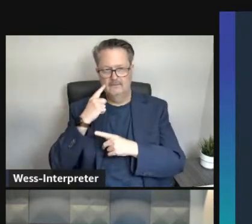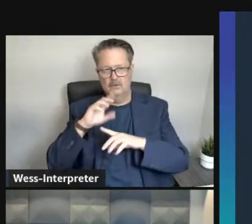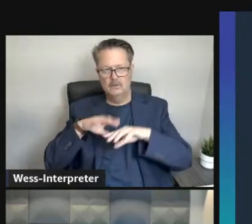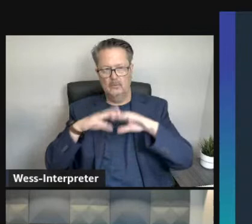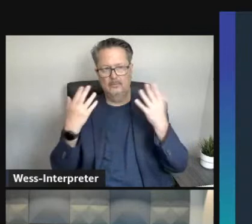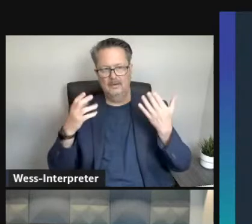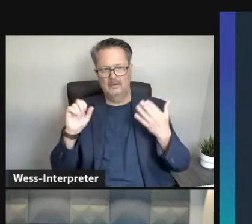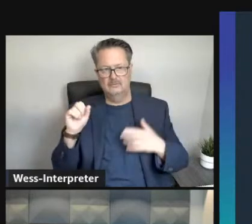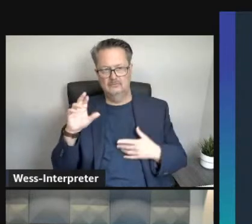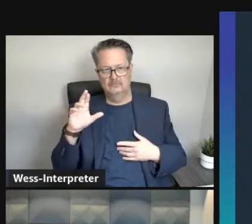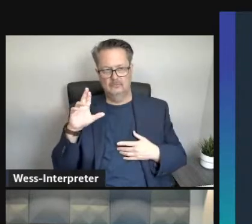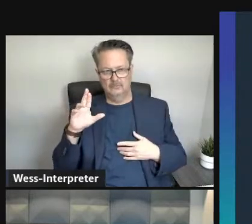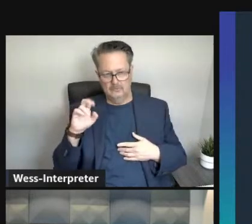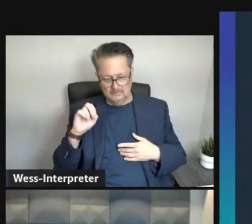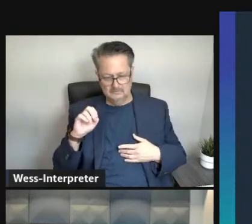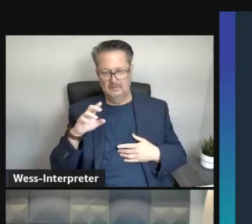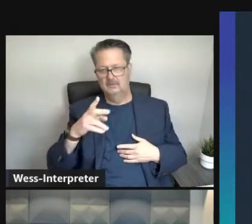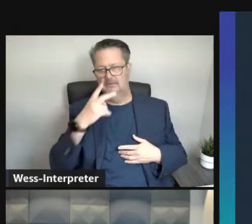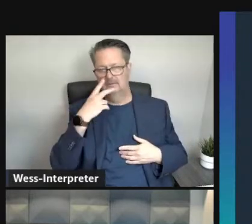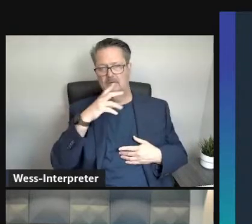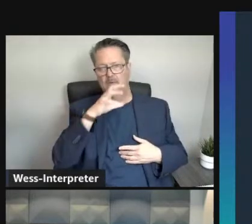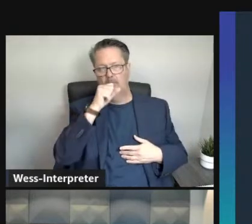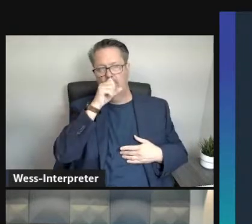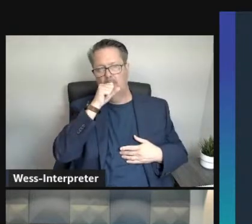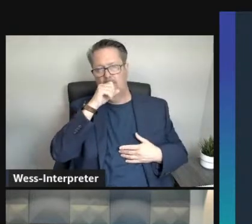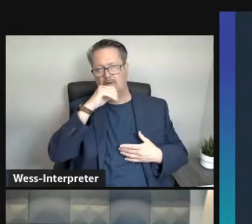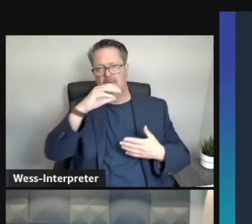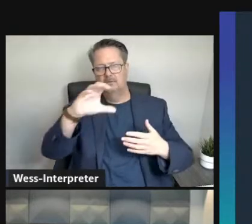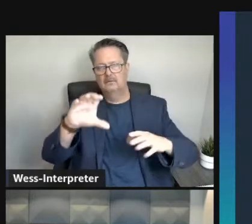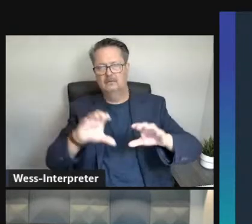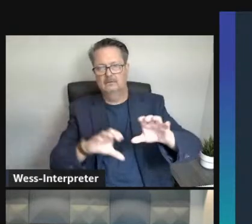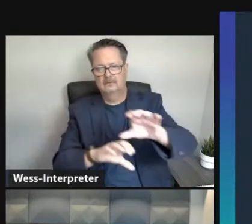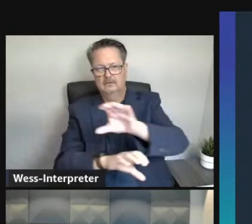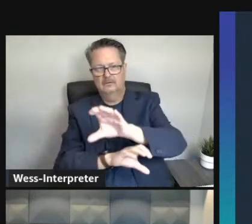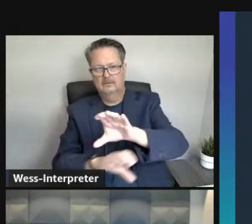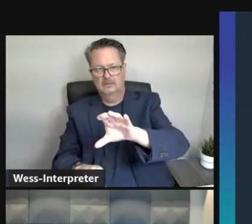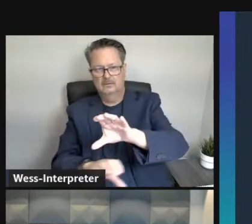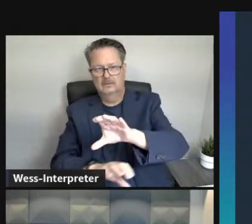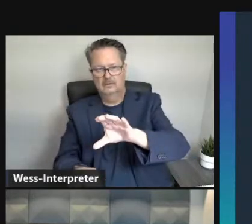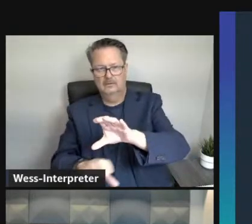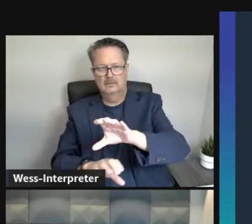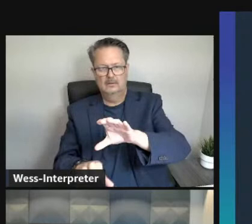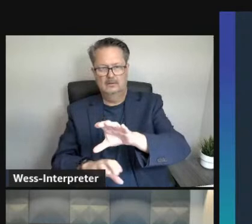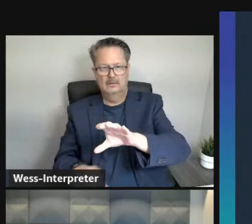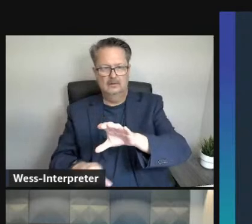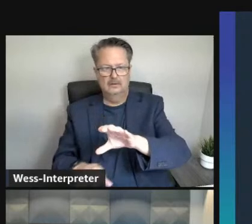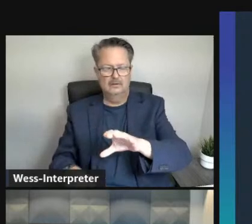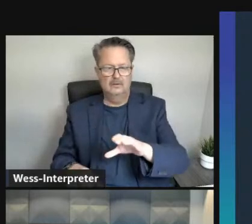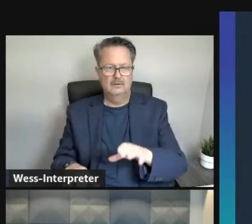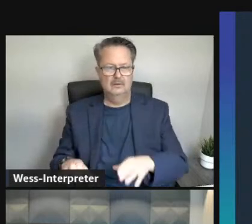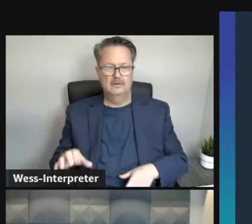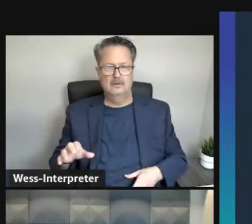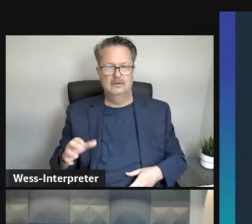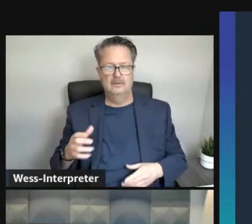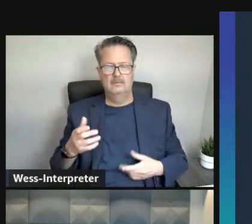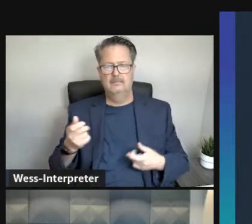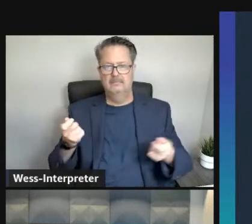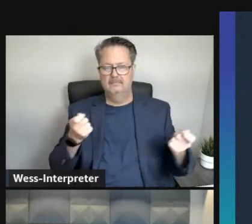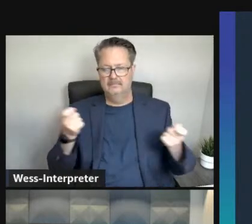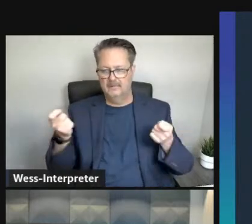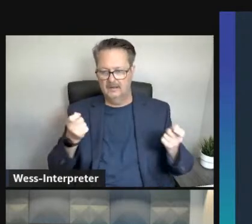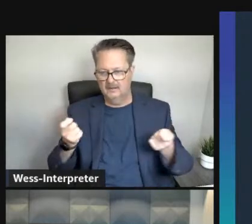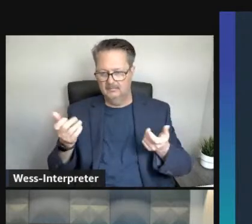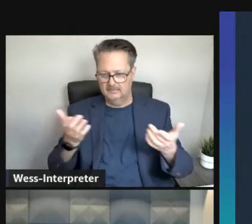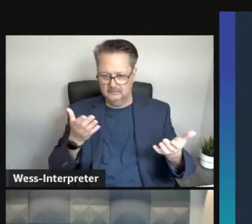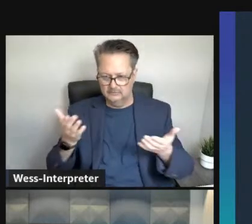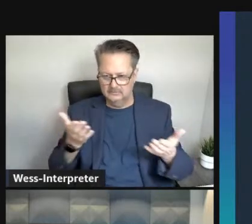and the orange one below is AWS managed services. And the right-hand side, you have a storage and table format.